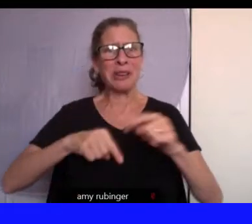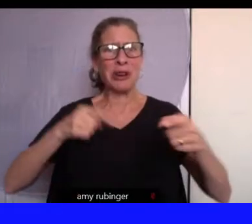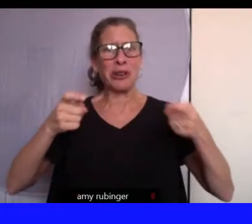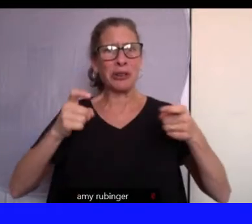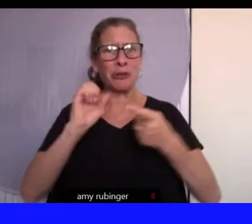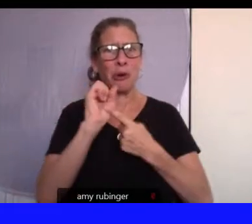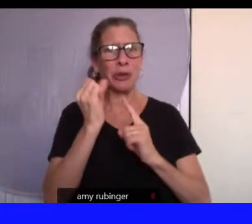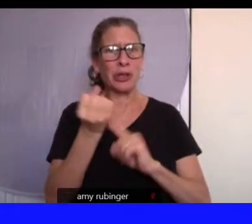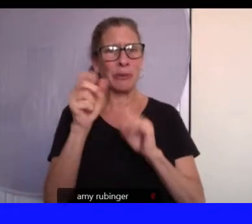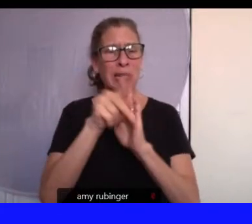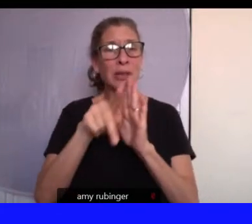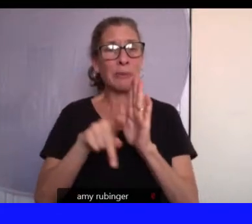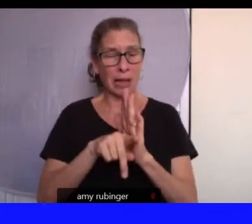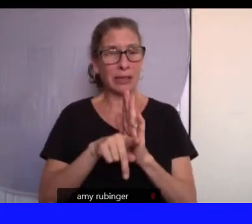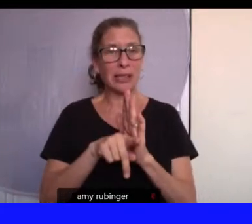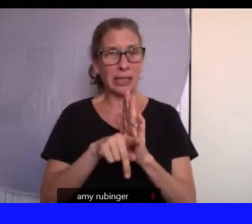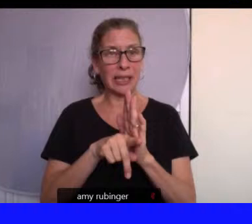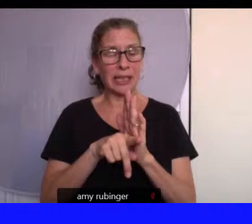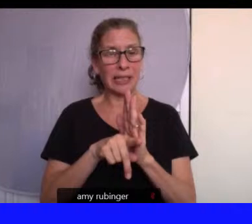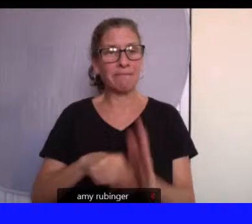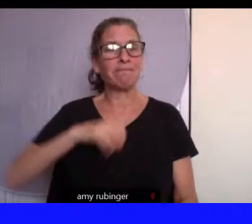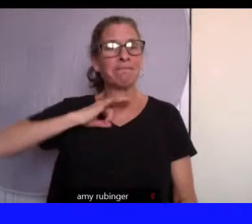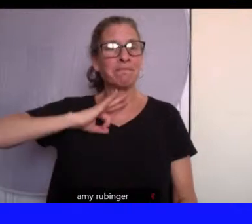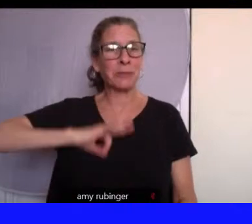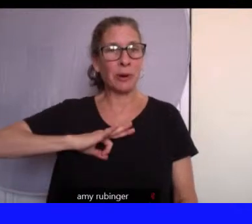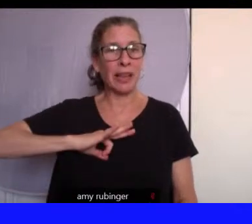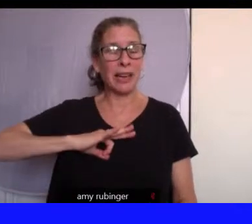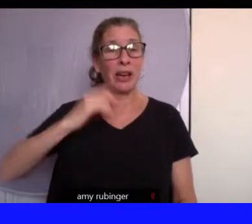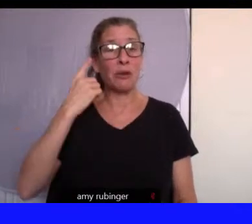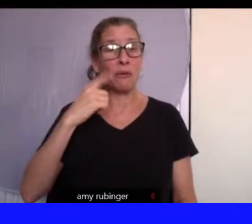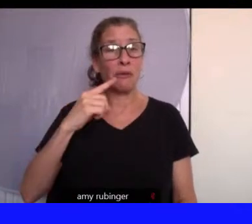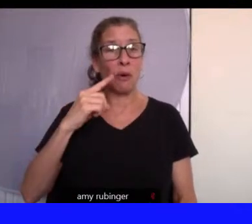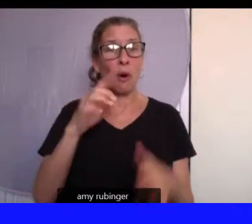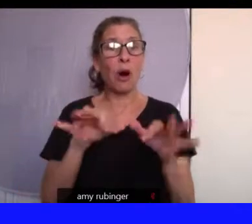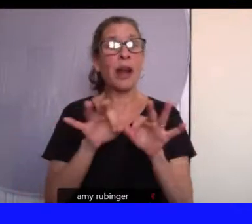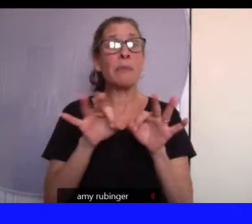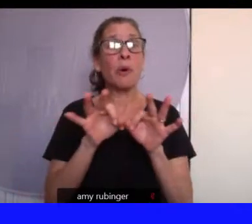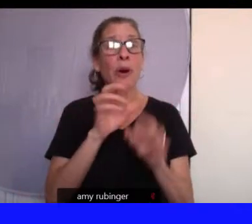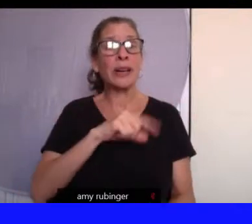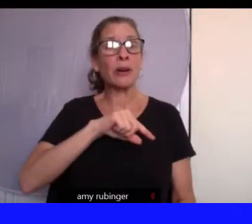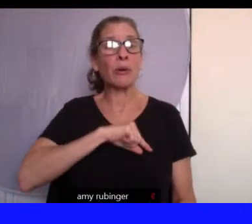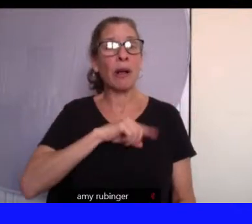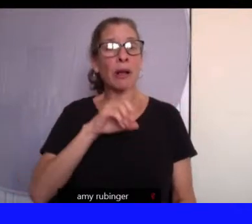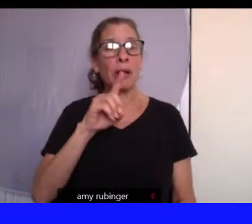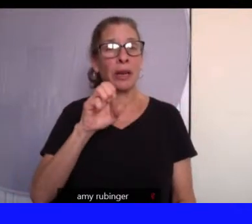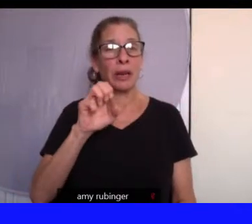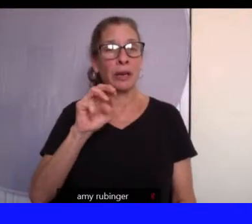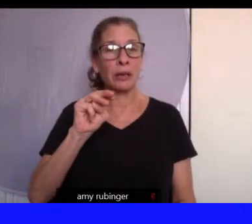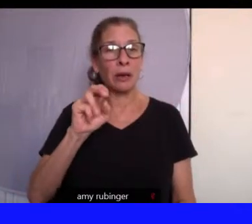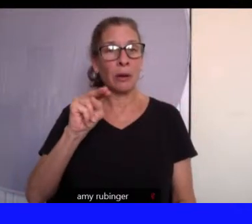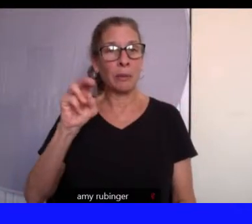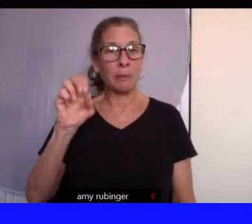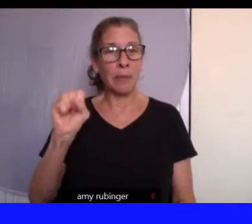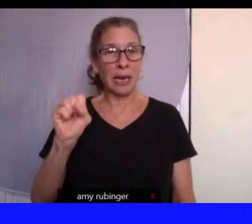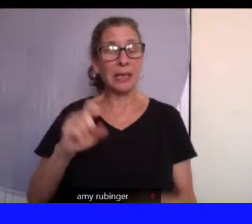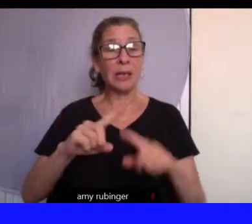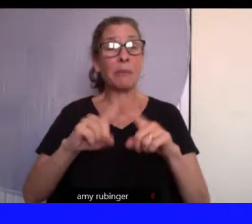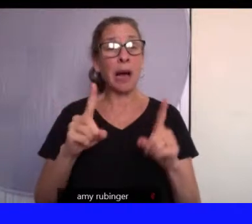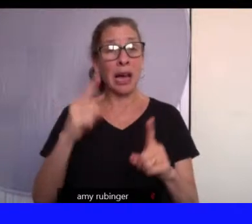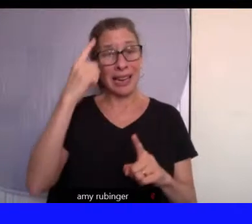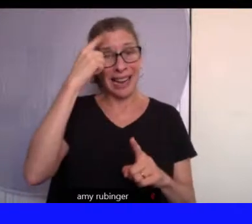up a telemedicine capacity that was never really there. So to be able to reach even this level of quality scores in such a challenging year